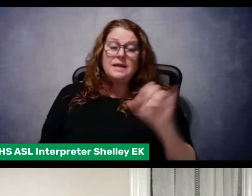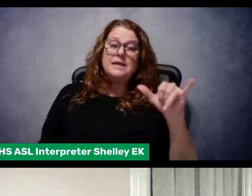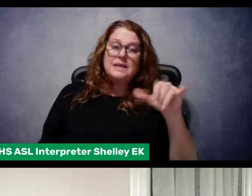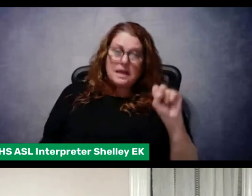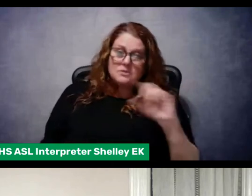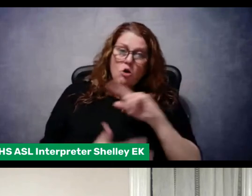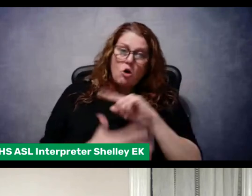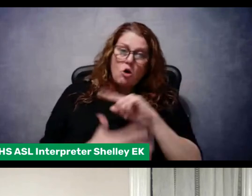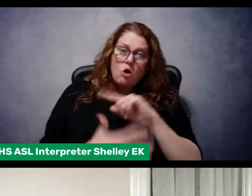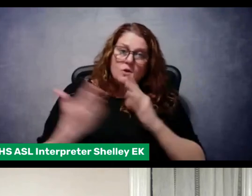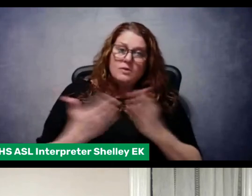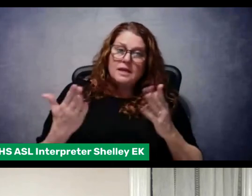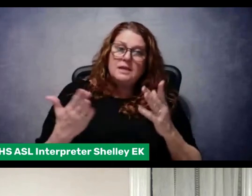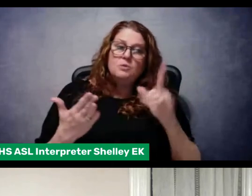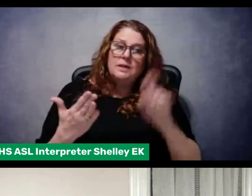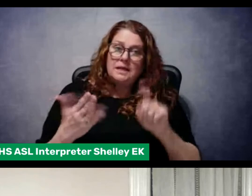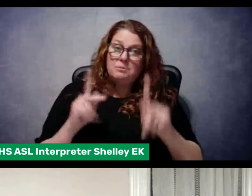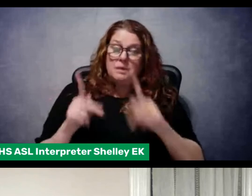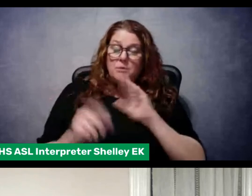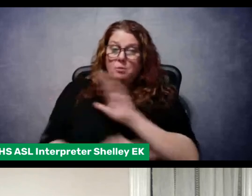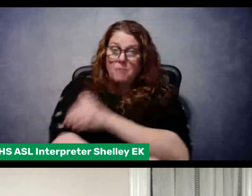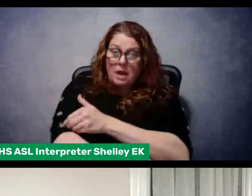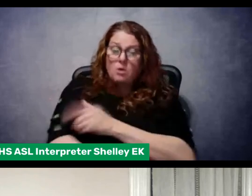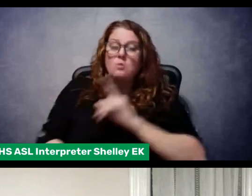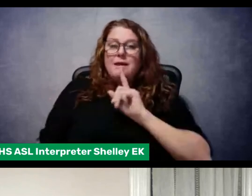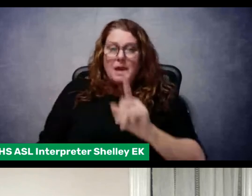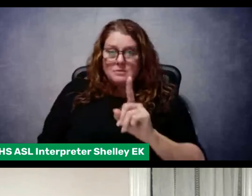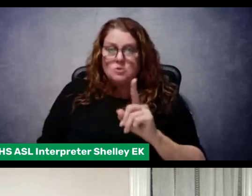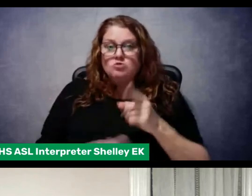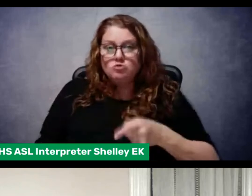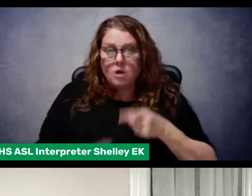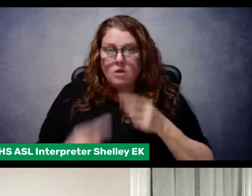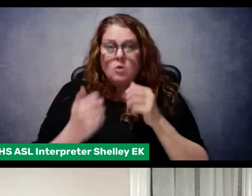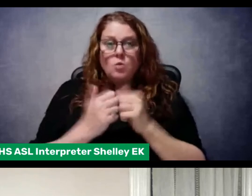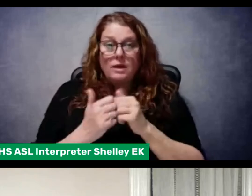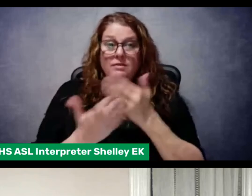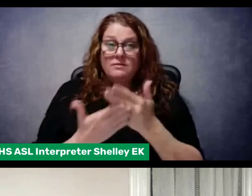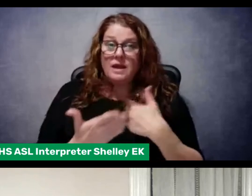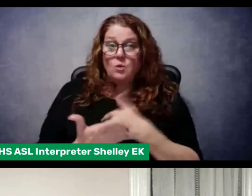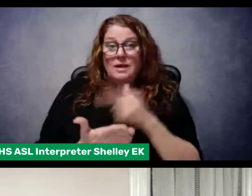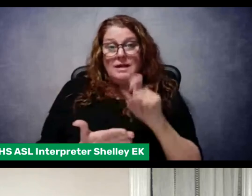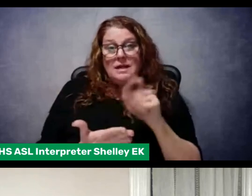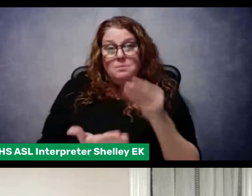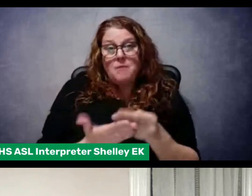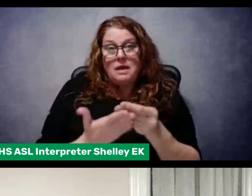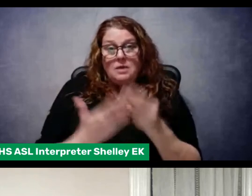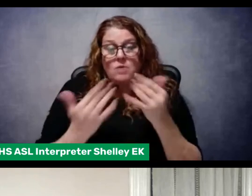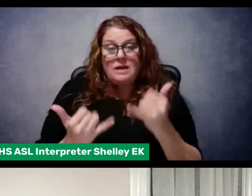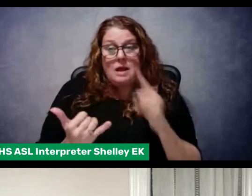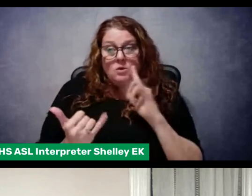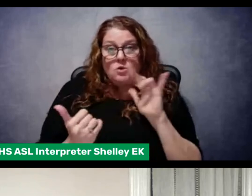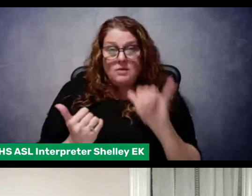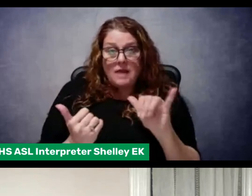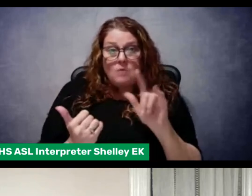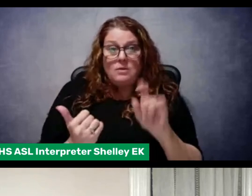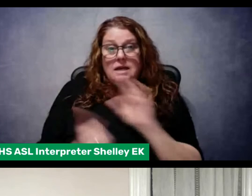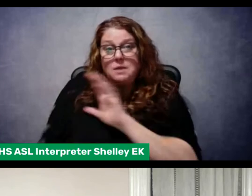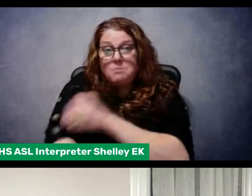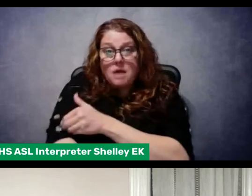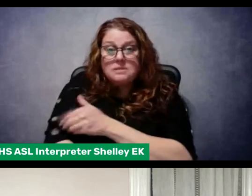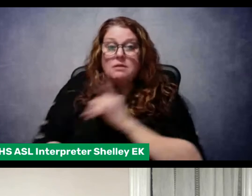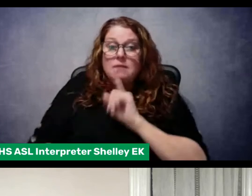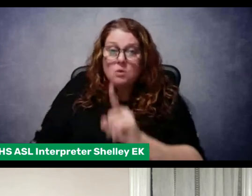of those things, we need people power. We absolutely struggle with the fact that we need money at this moment to do it. We need muscle,